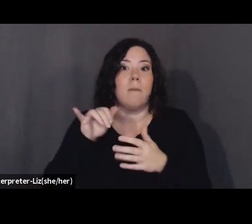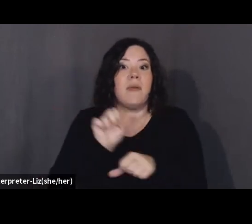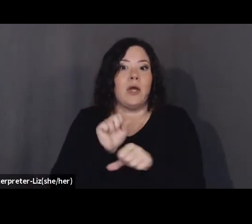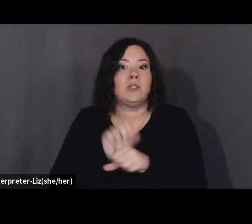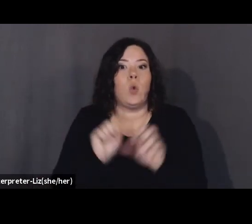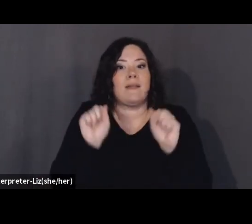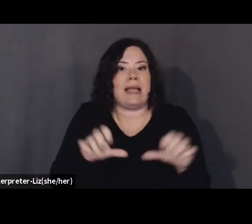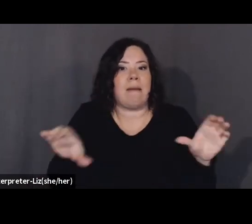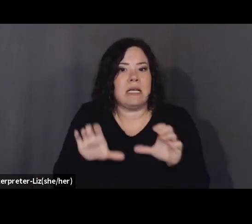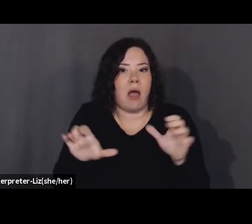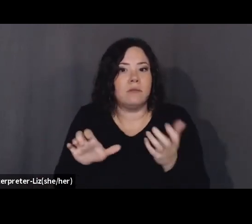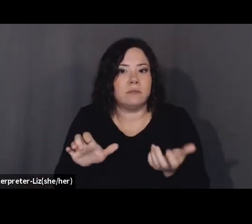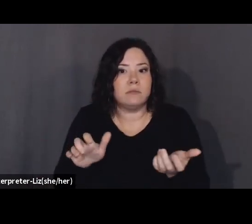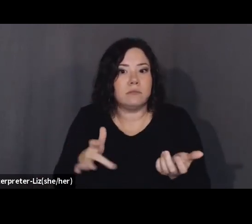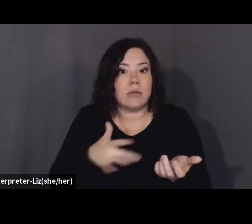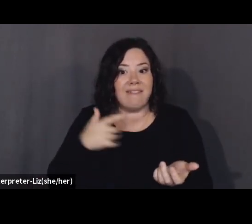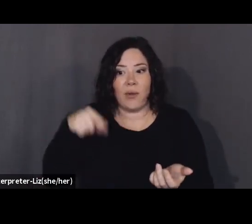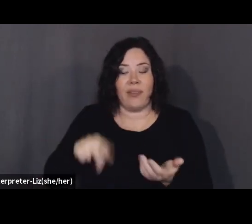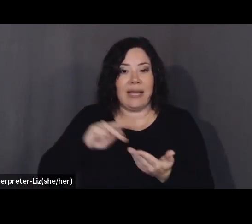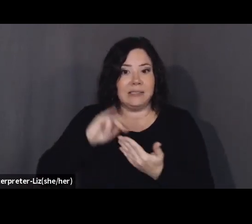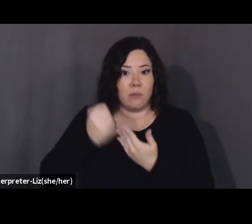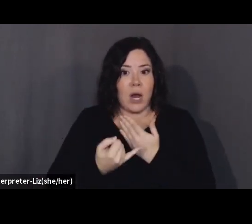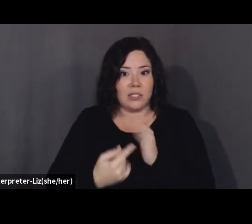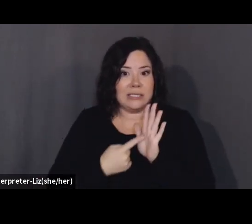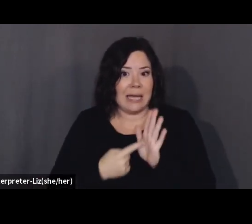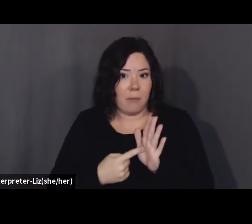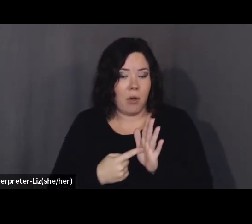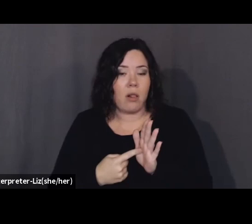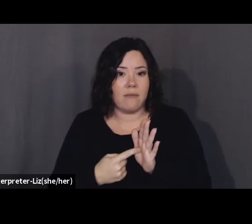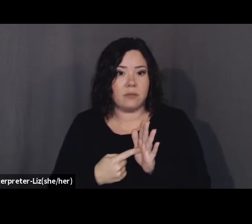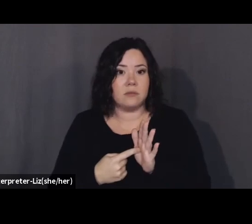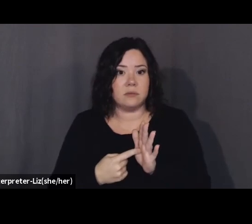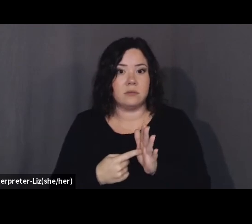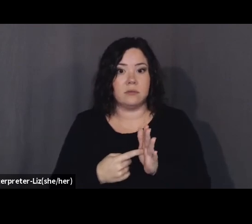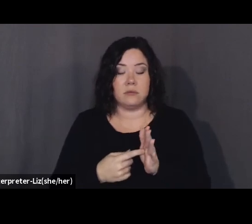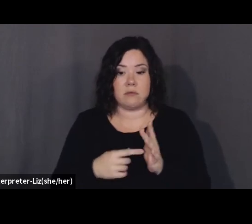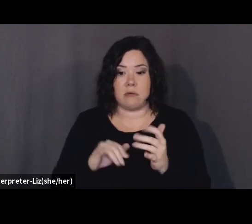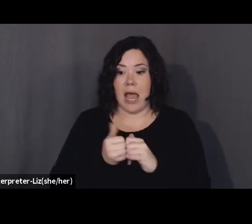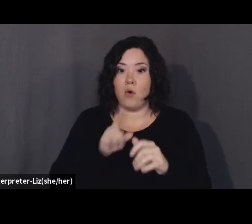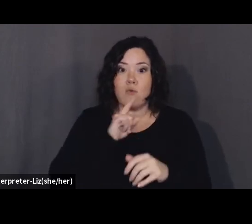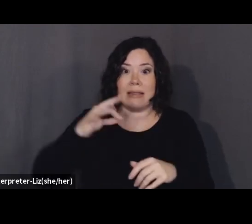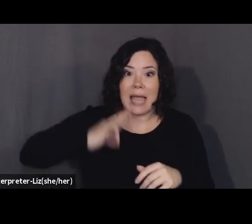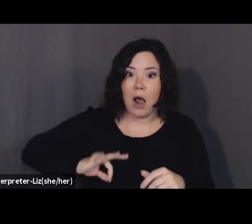really think this project is an example of a strategy that can really help people and